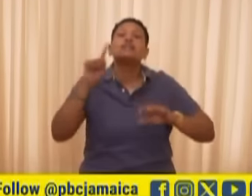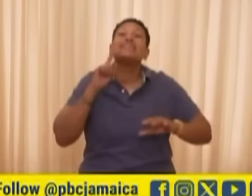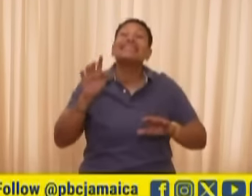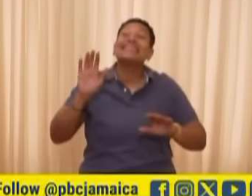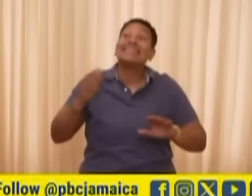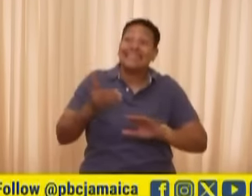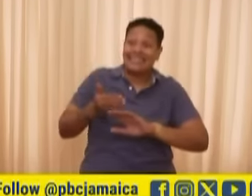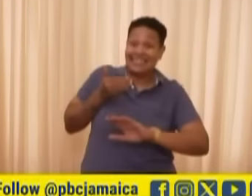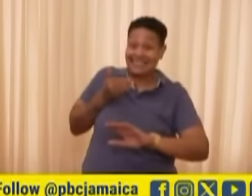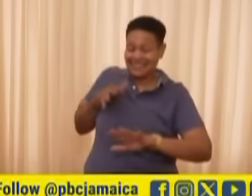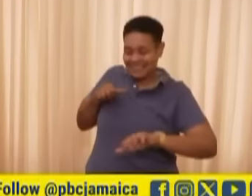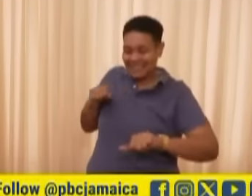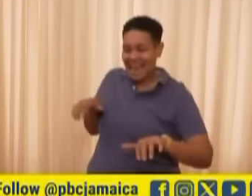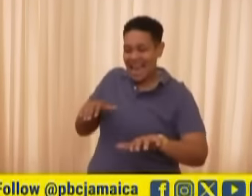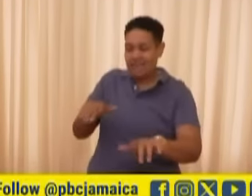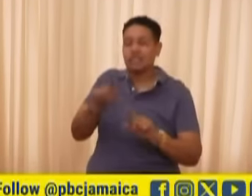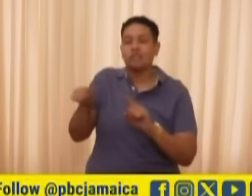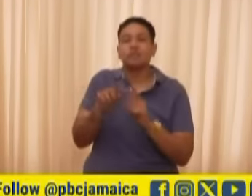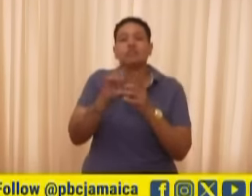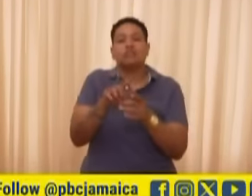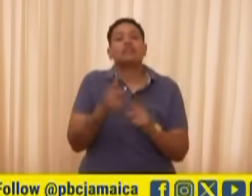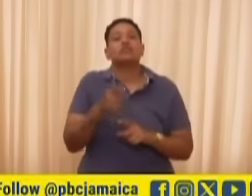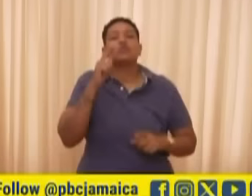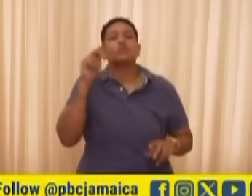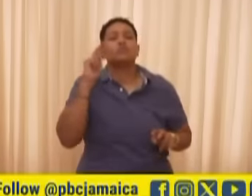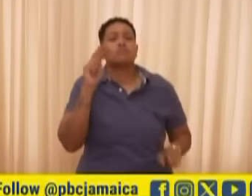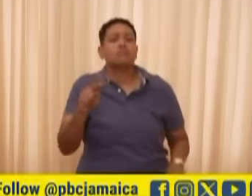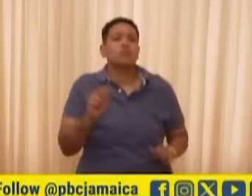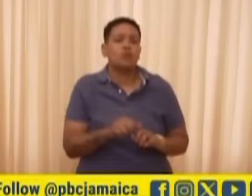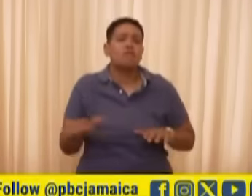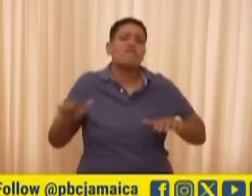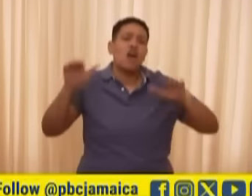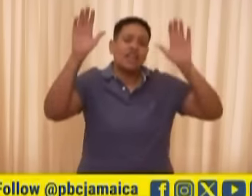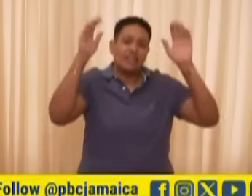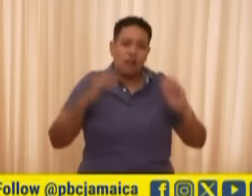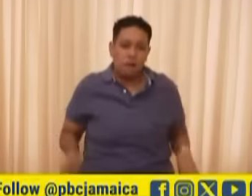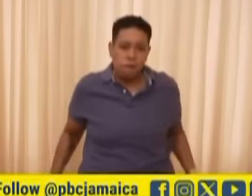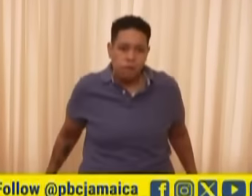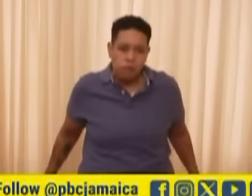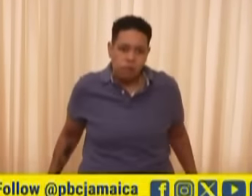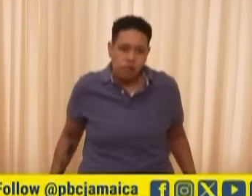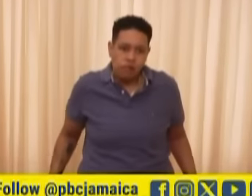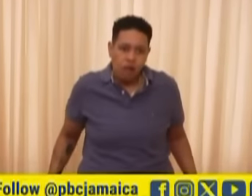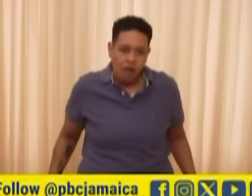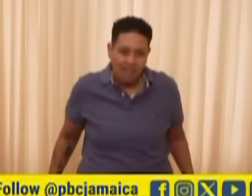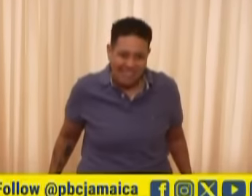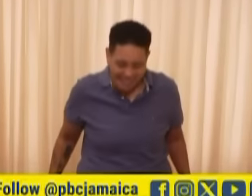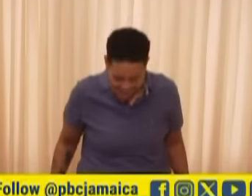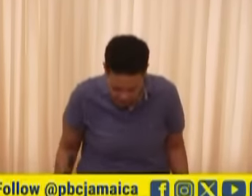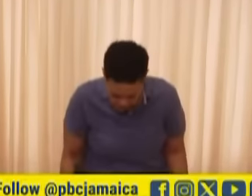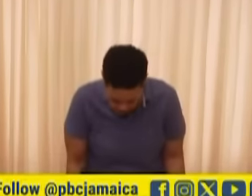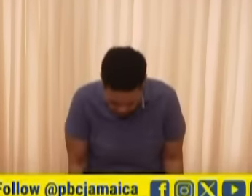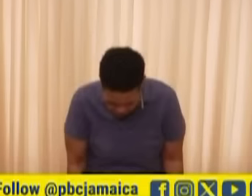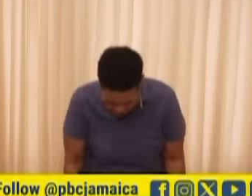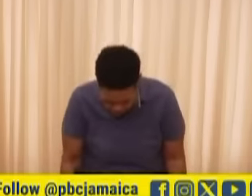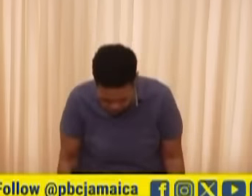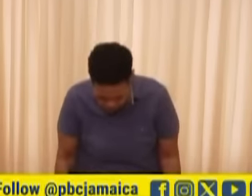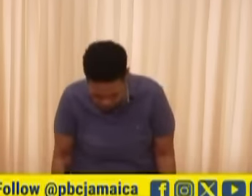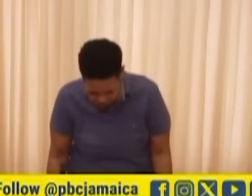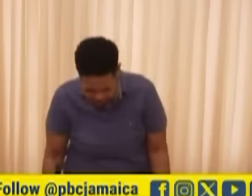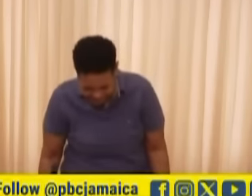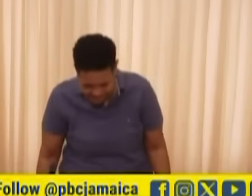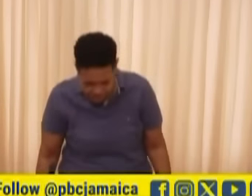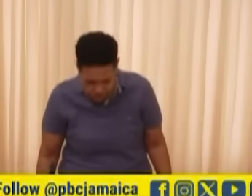preemptive action when it comes to treating with flooding. So outside of that,